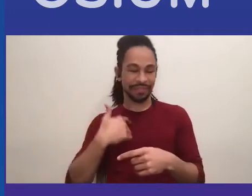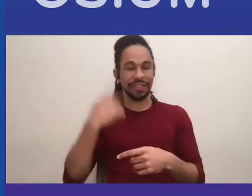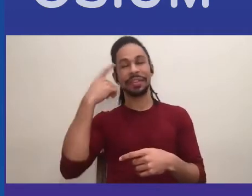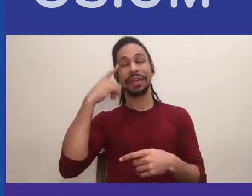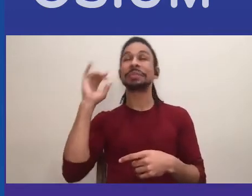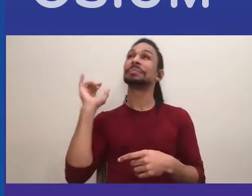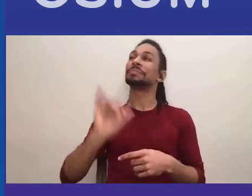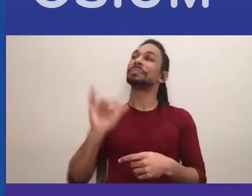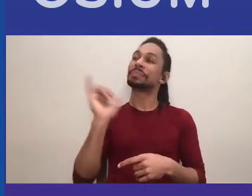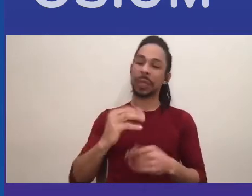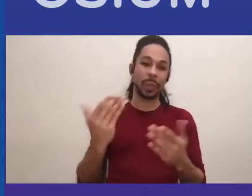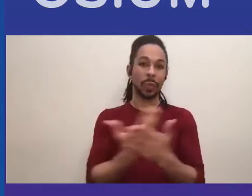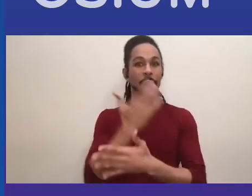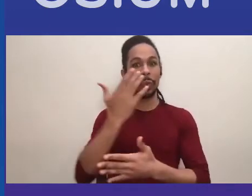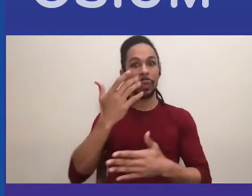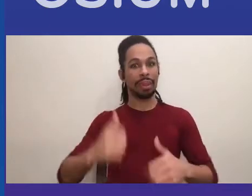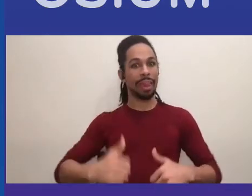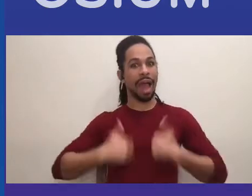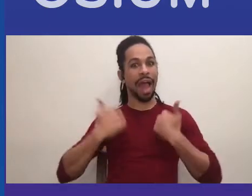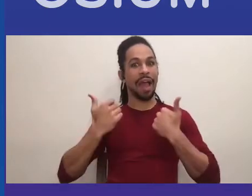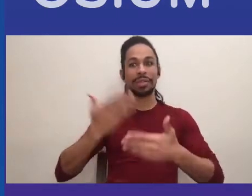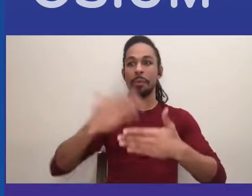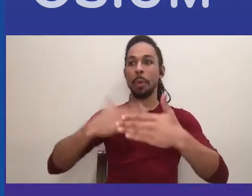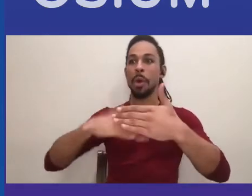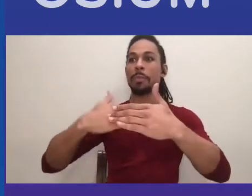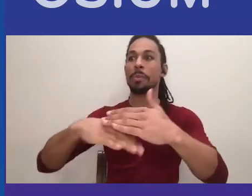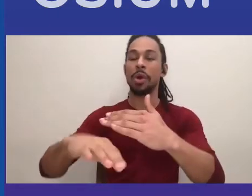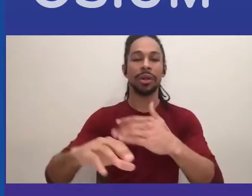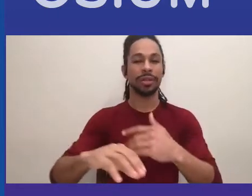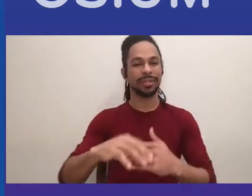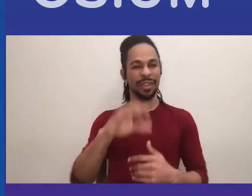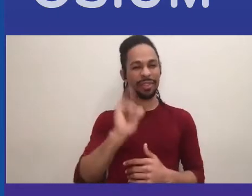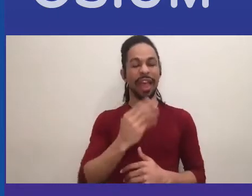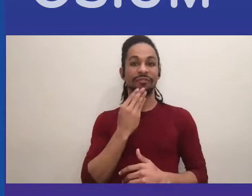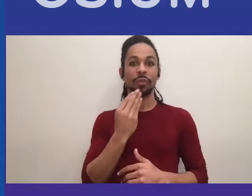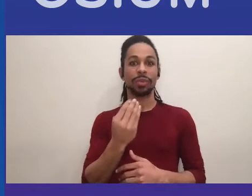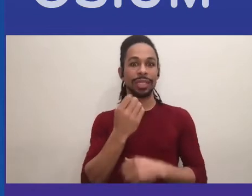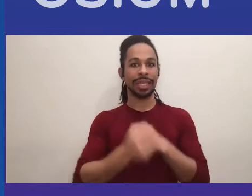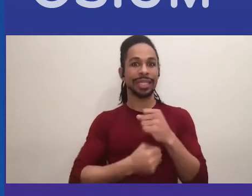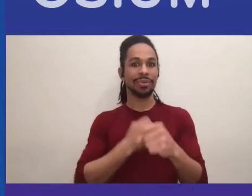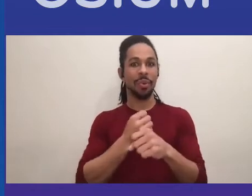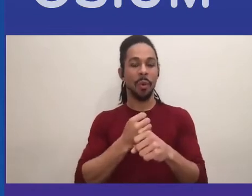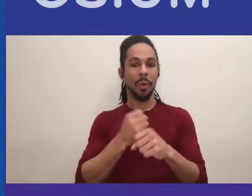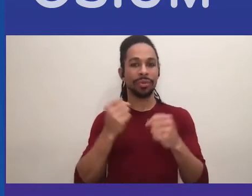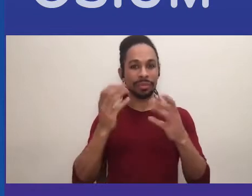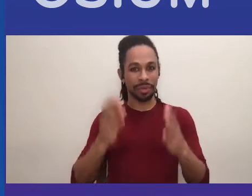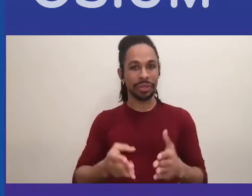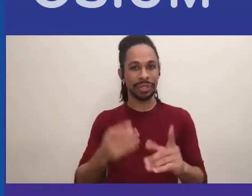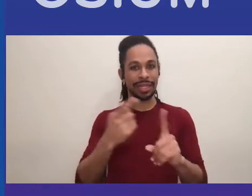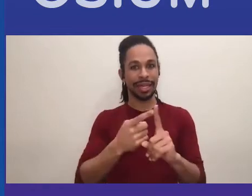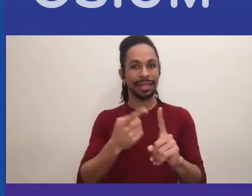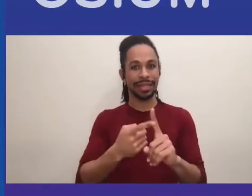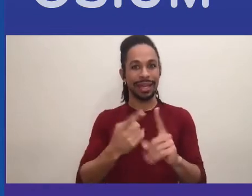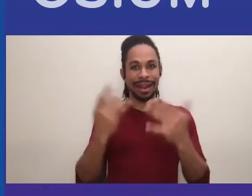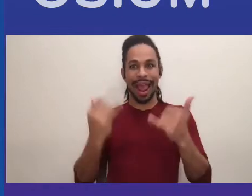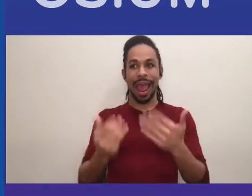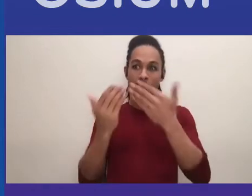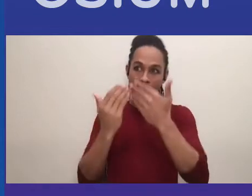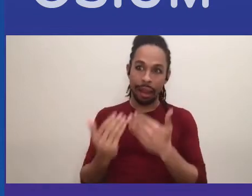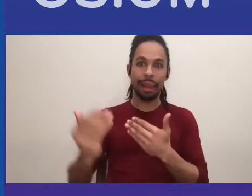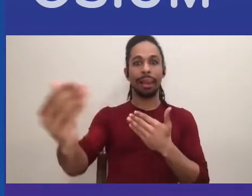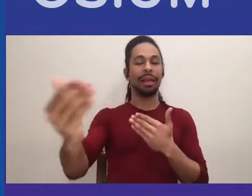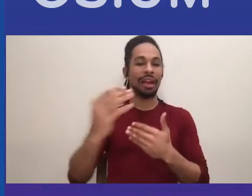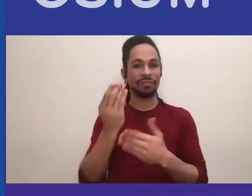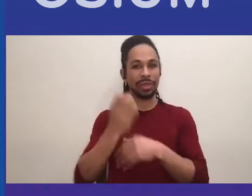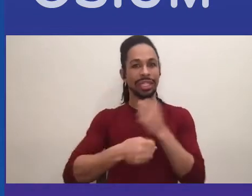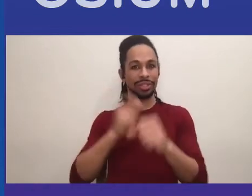new lives being born, and what would that 14-year-old or set of 14-year-olds, where would they be? And what would they be needing, and